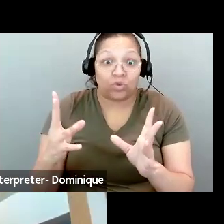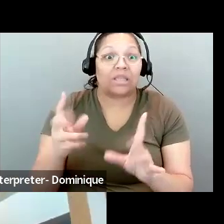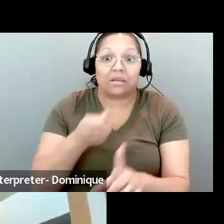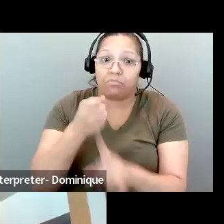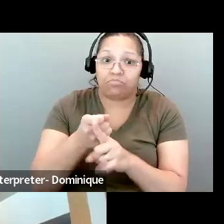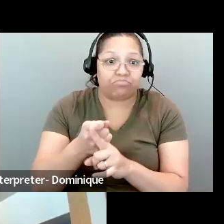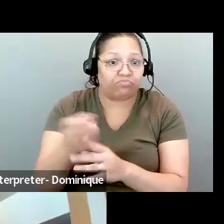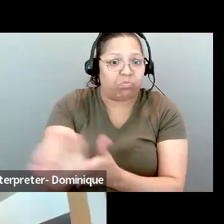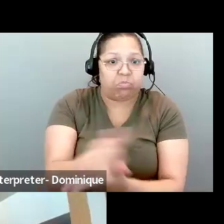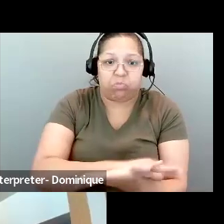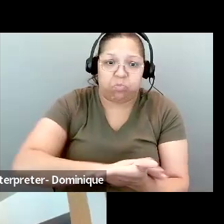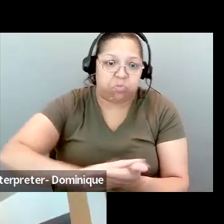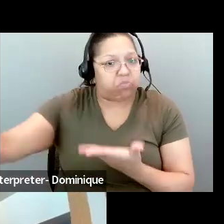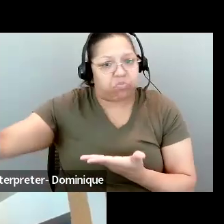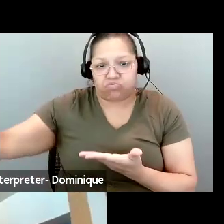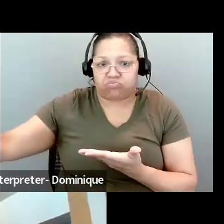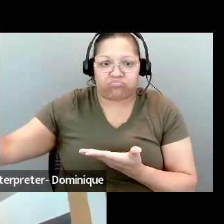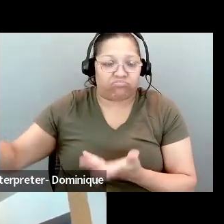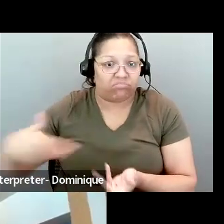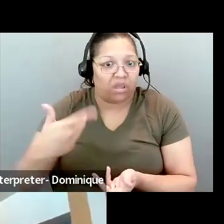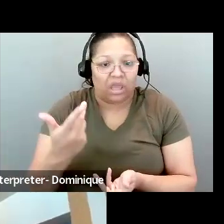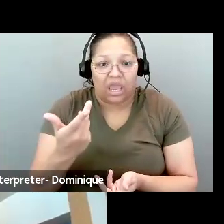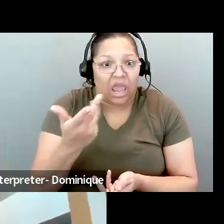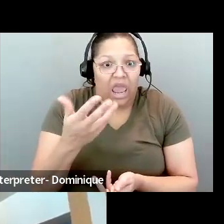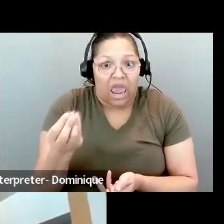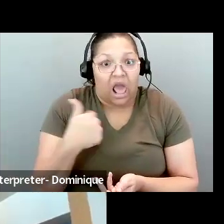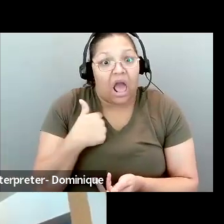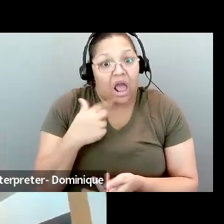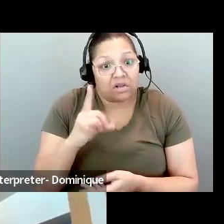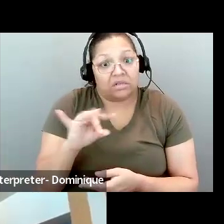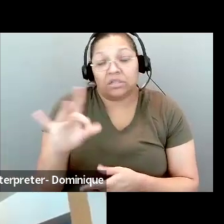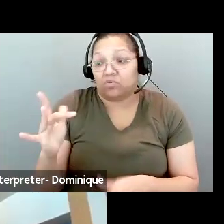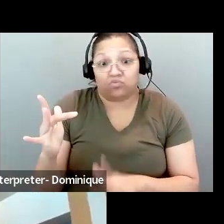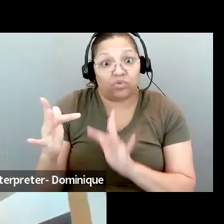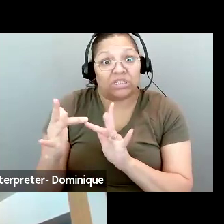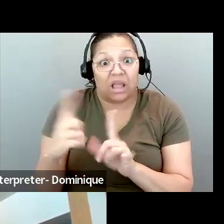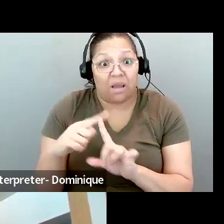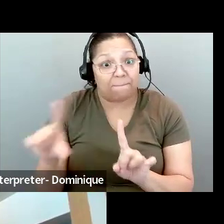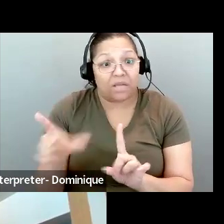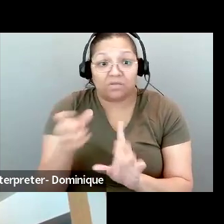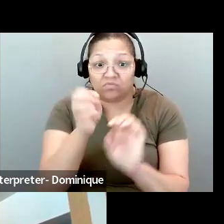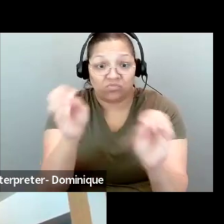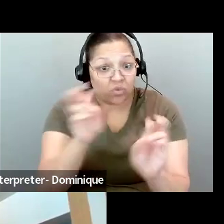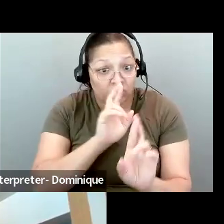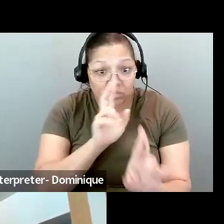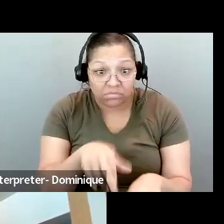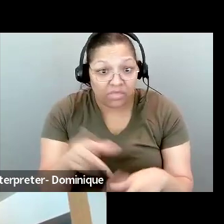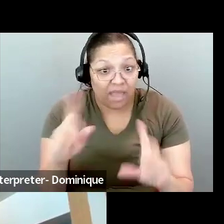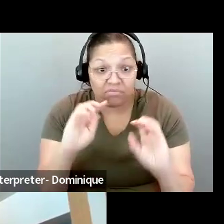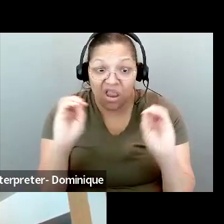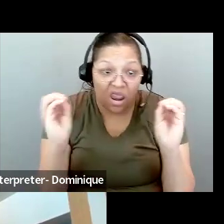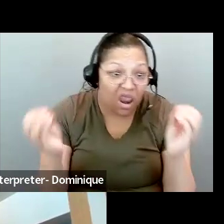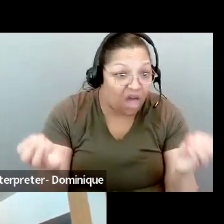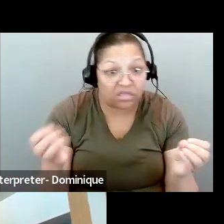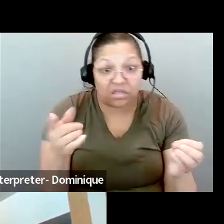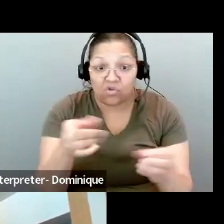wiped off the map. I reached out, but of course have not gotten a response. They have nothing, no power,